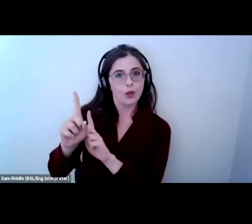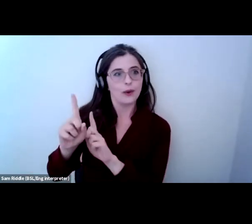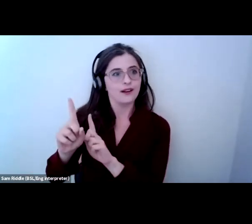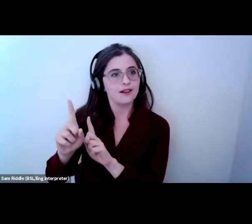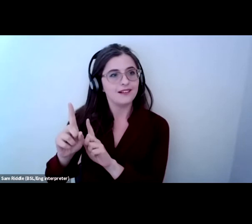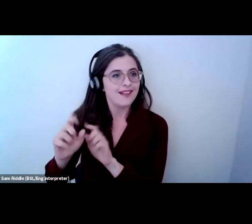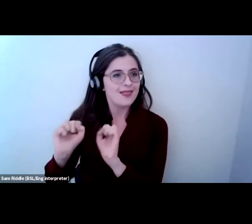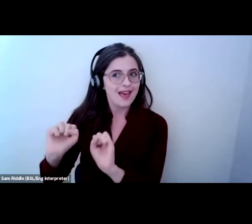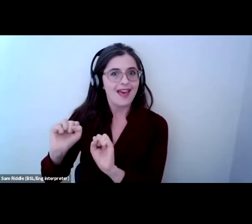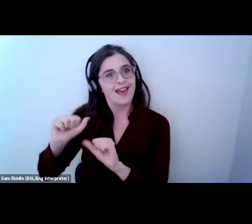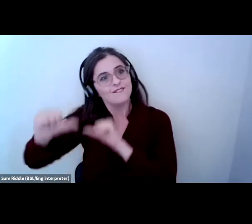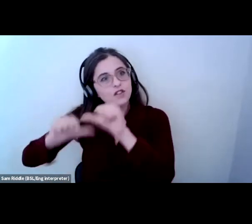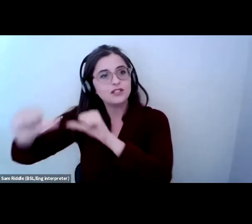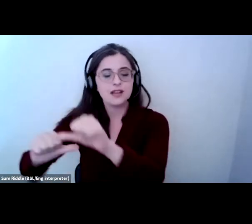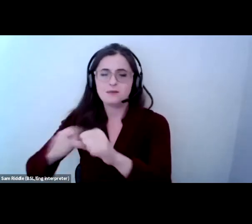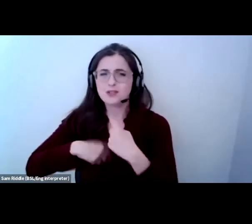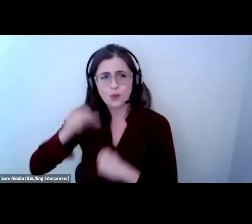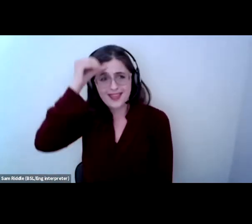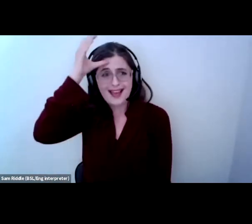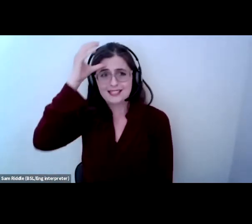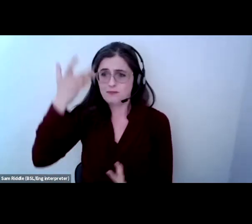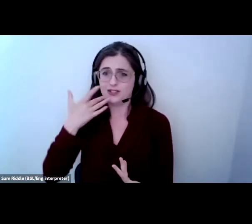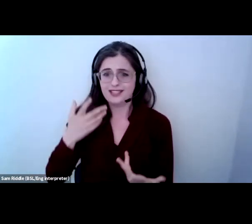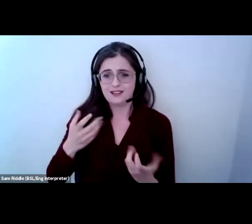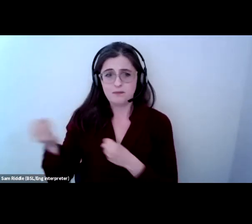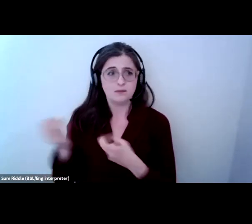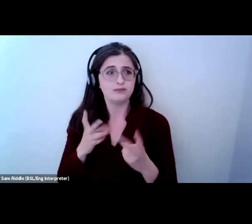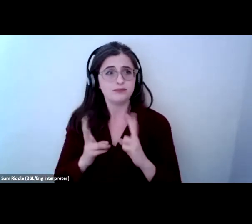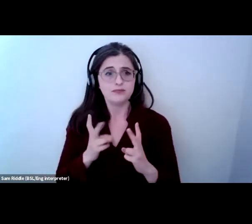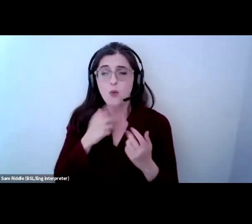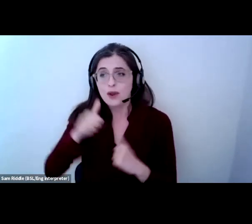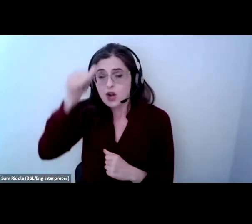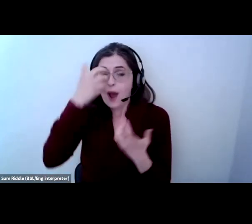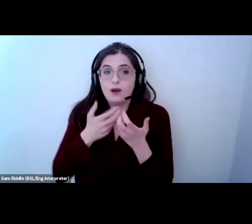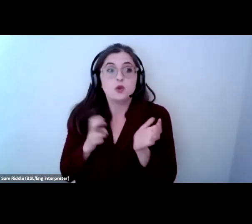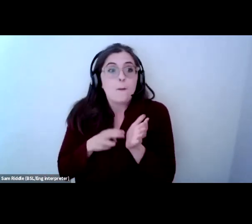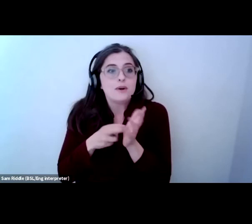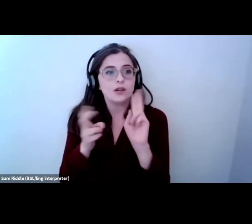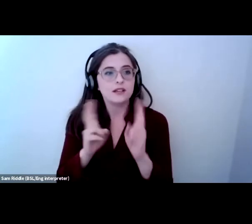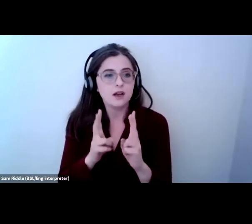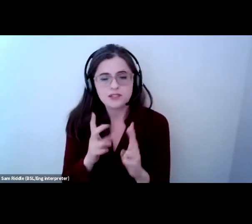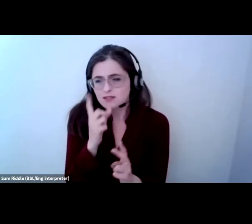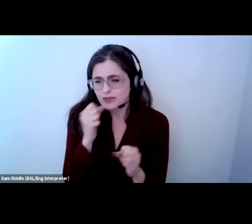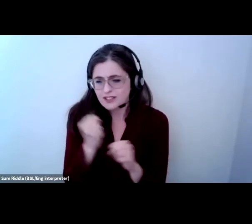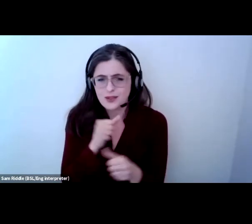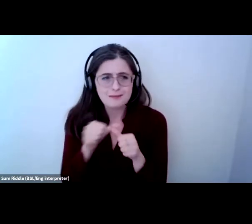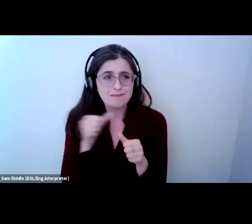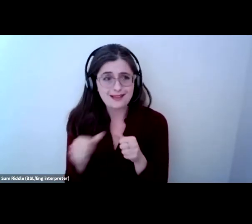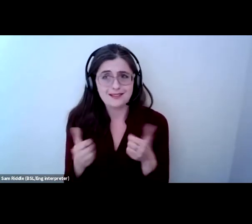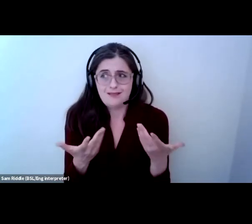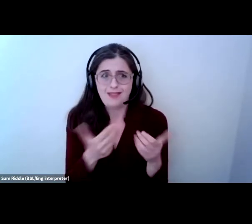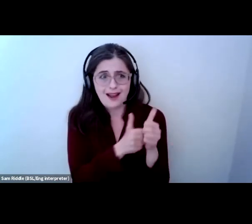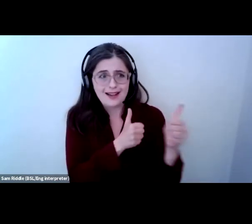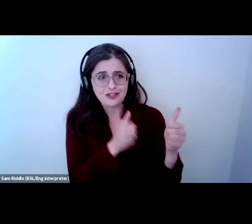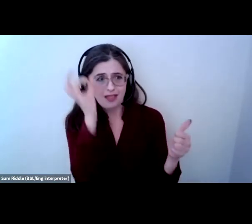provided interpreters for many years and people who know how to run a booking service for interpreting, that we can do this a lot better. And we can, and the